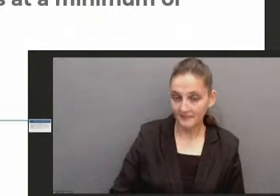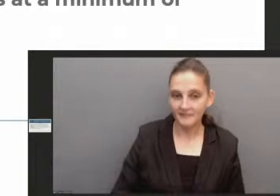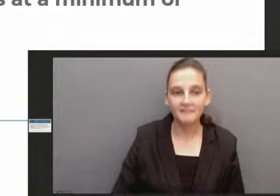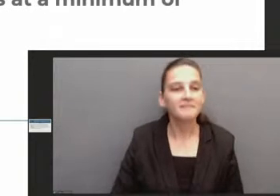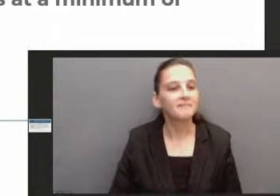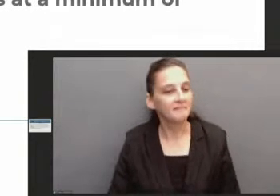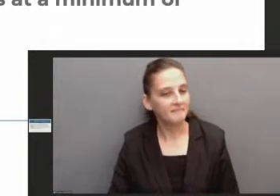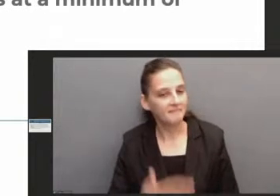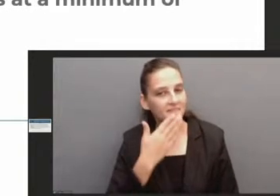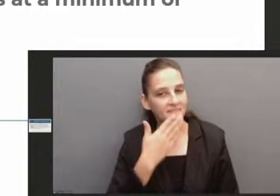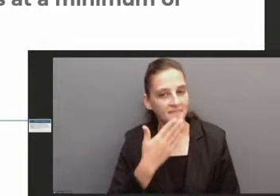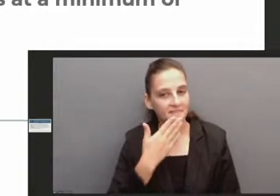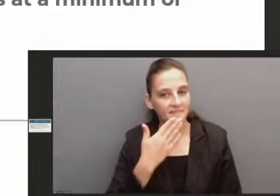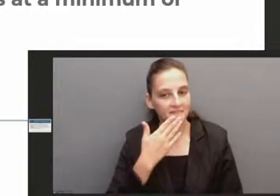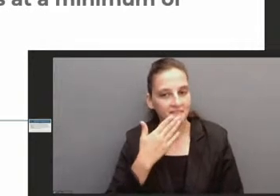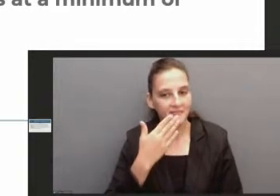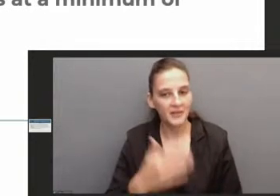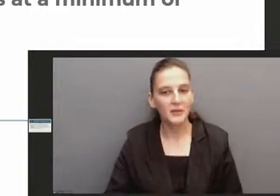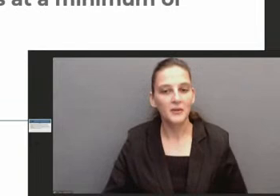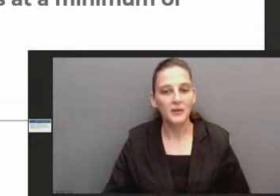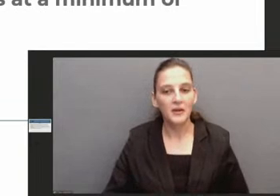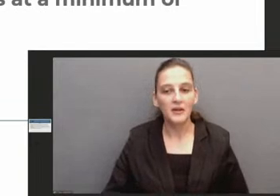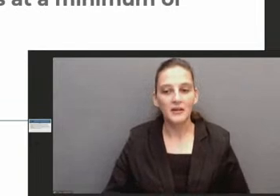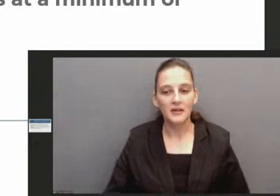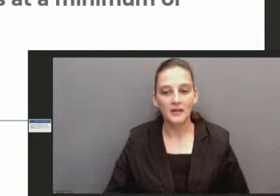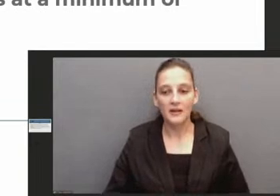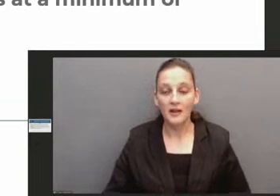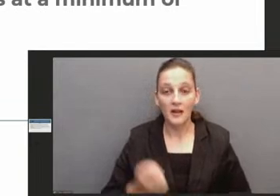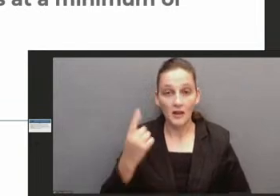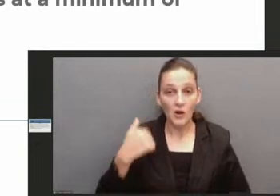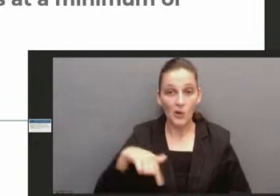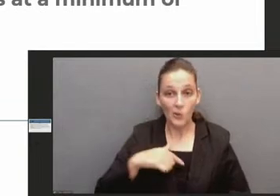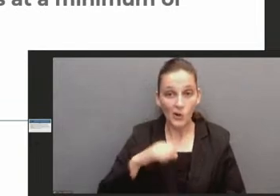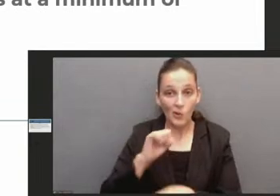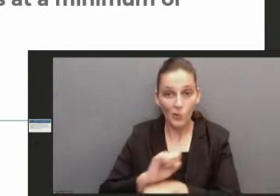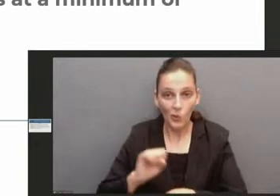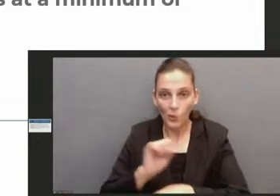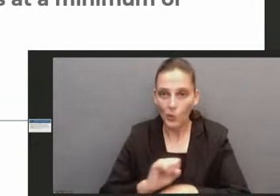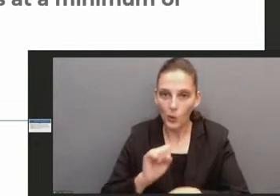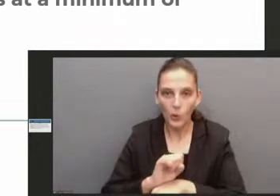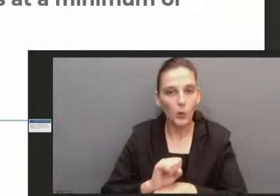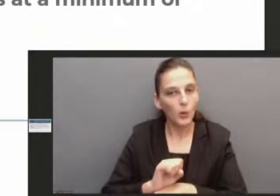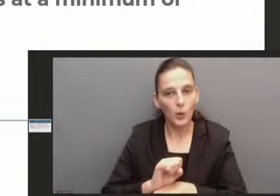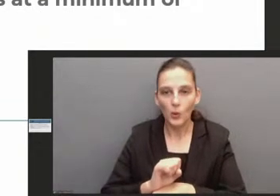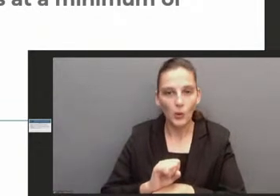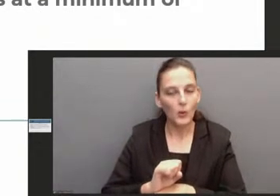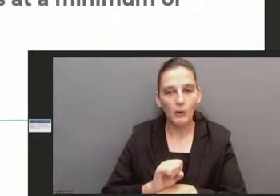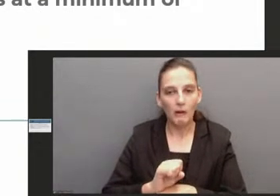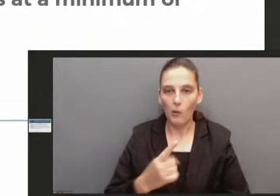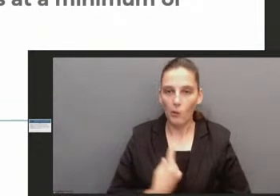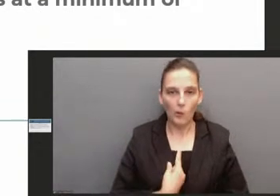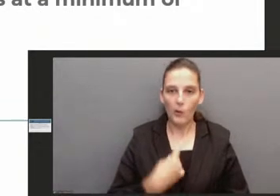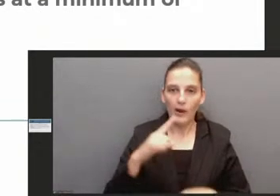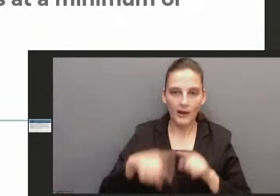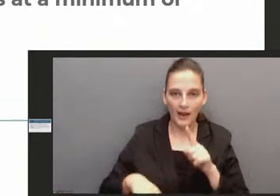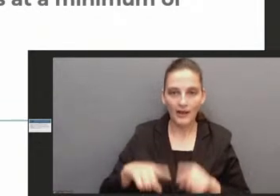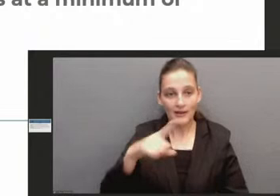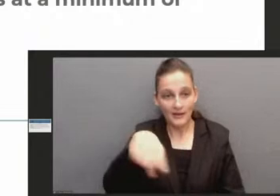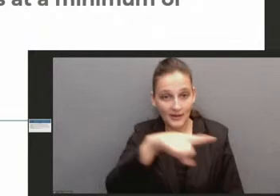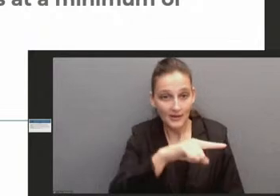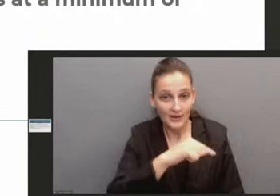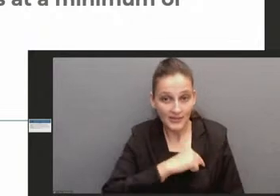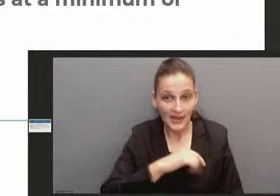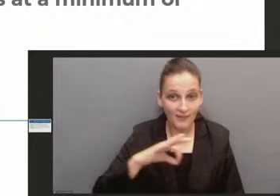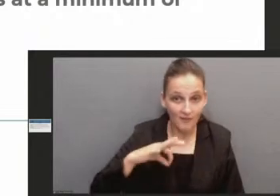Thank you, Dr. Okafor. And none of this work is possible without the collective effort of both our task force members and the HHS team.